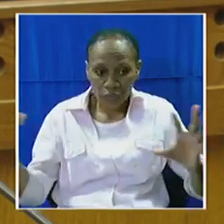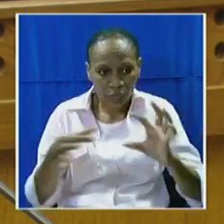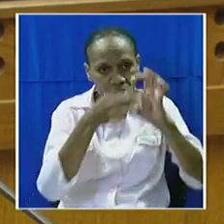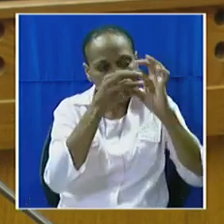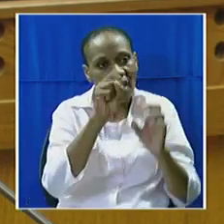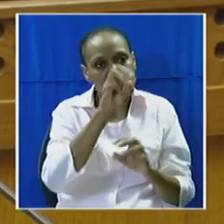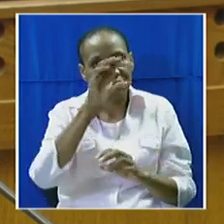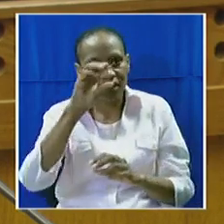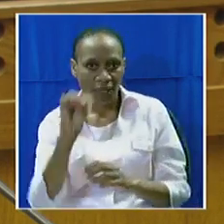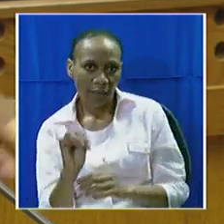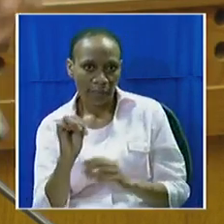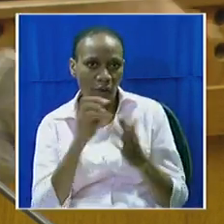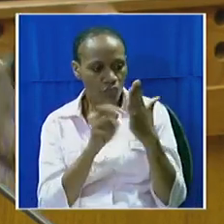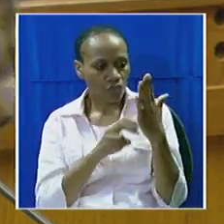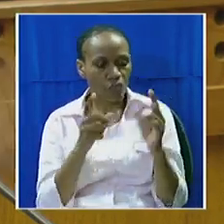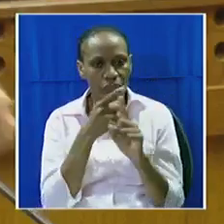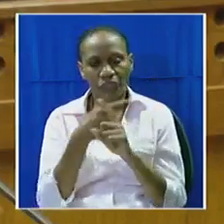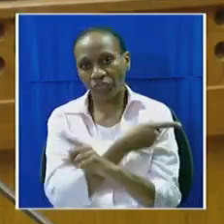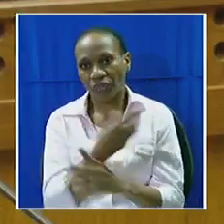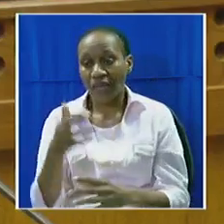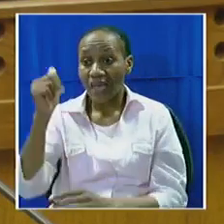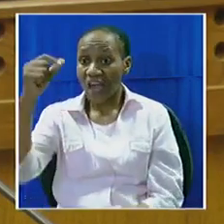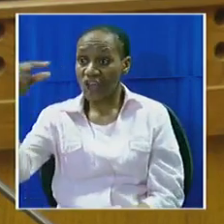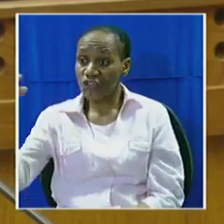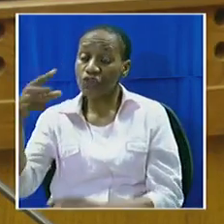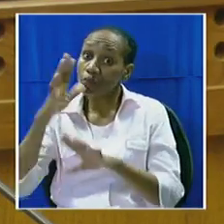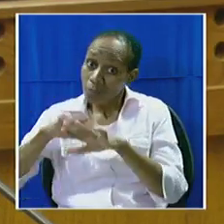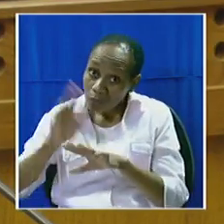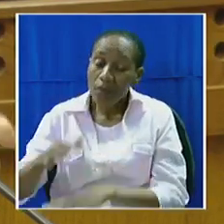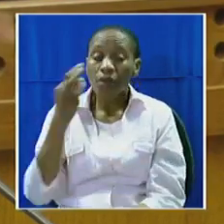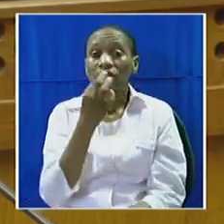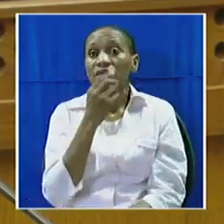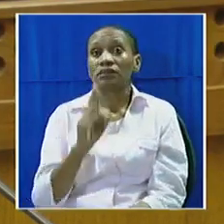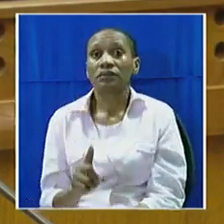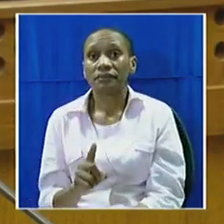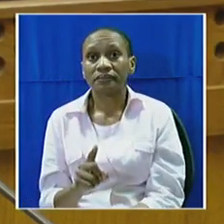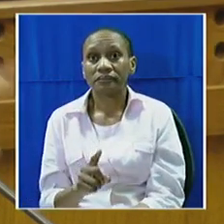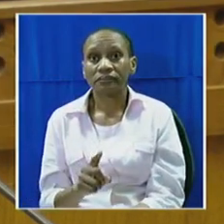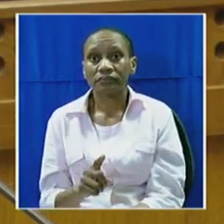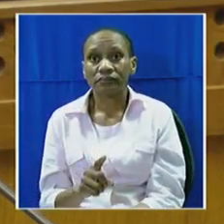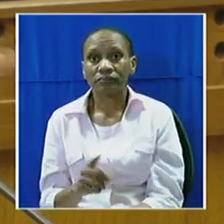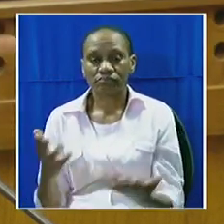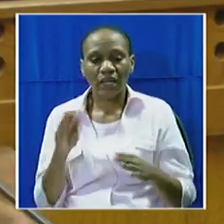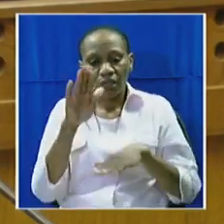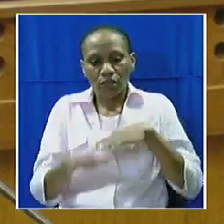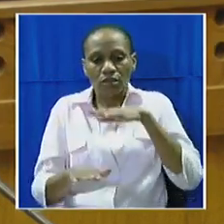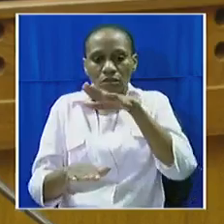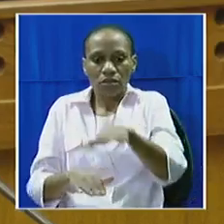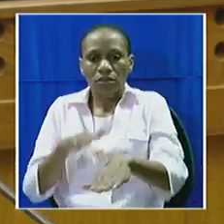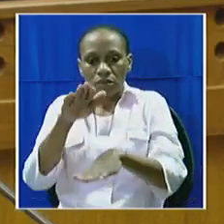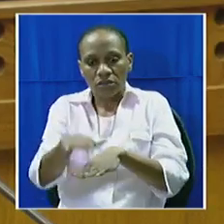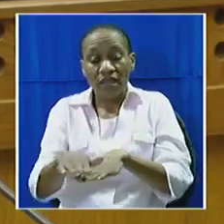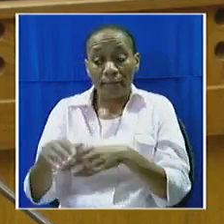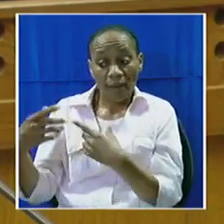chain management. AG further highlighted that there were no reasonable steps taken by